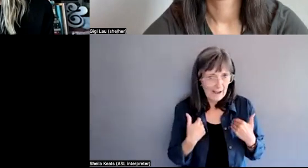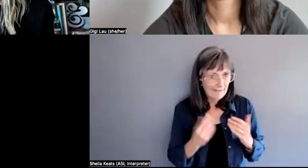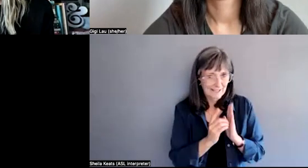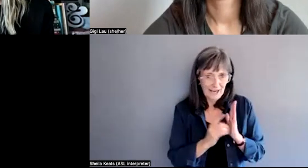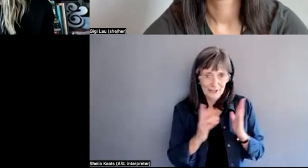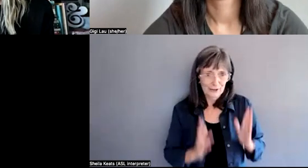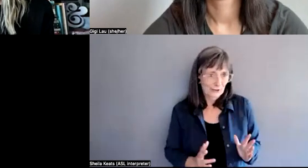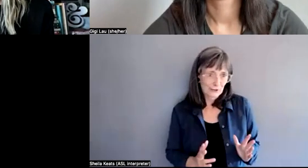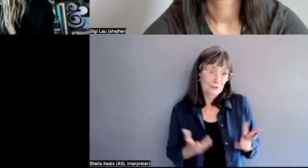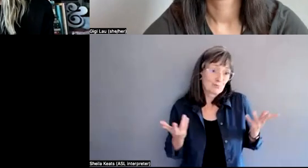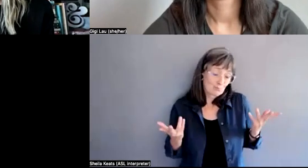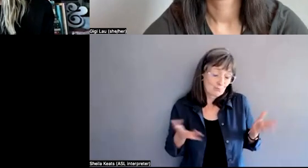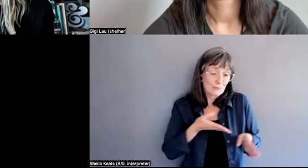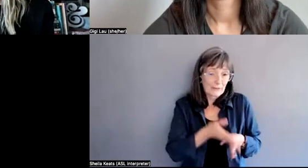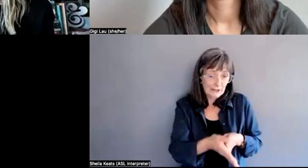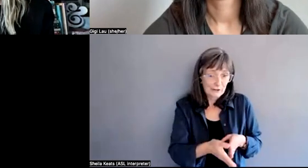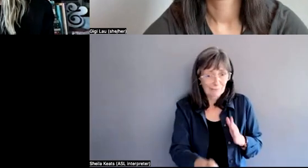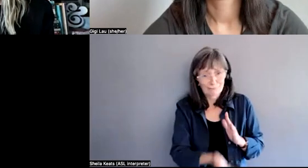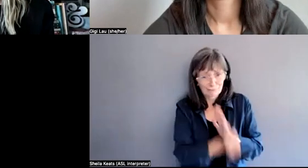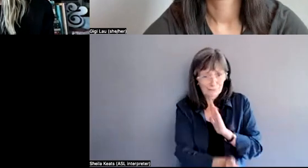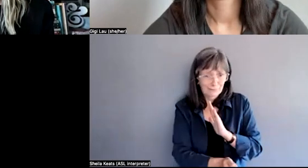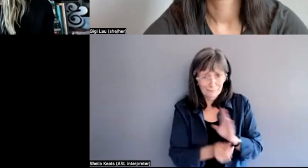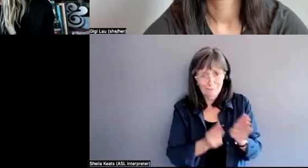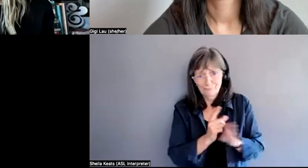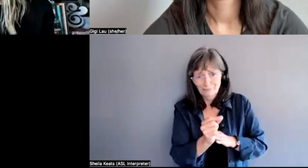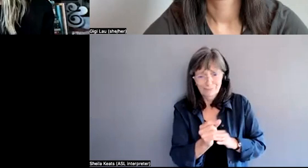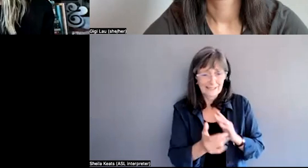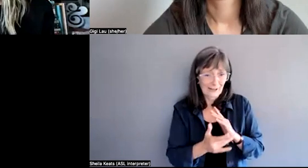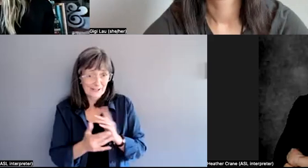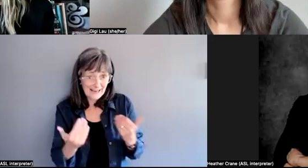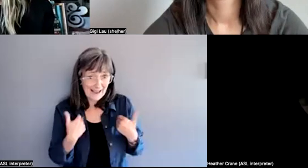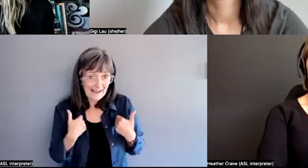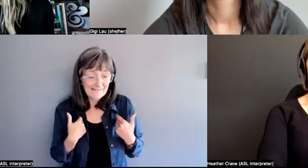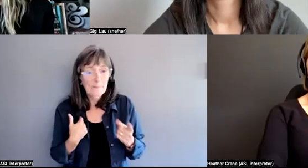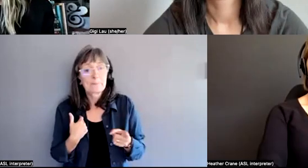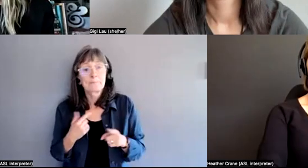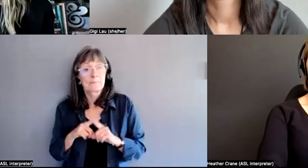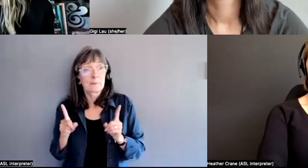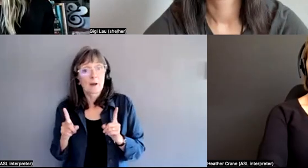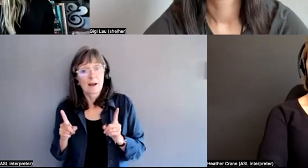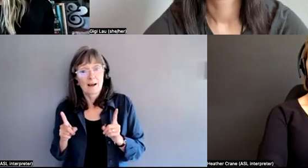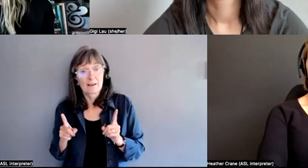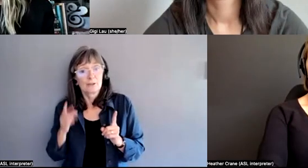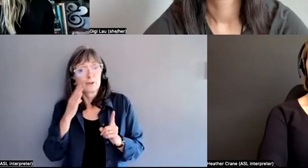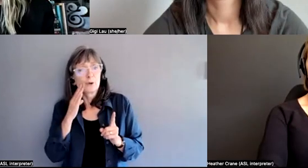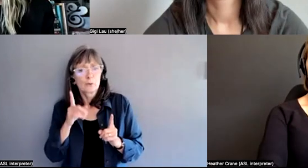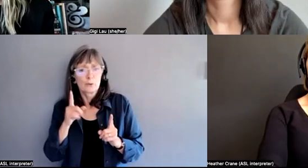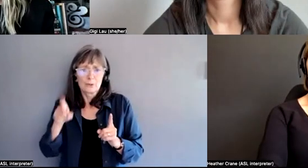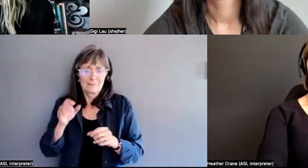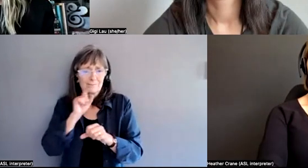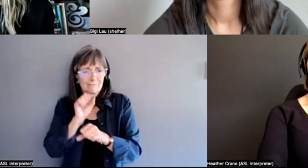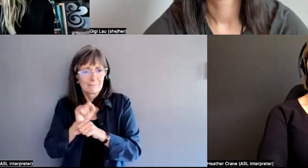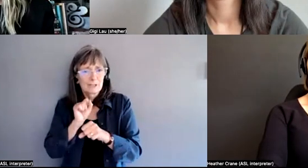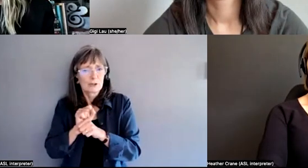as one would expect from professionals, but there's something to be said for like, you know, the symphony conductor making sure they have a